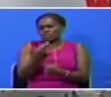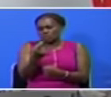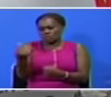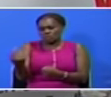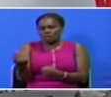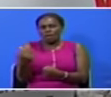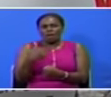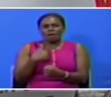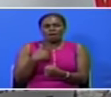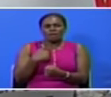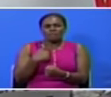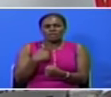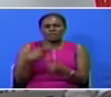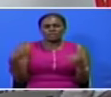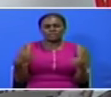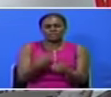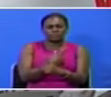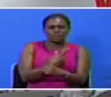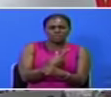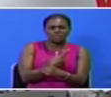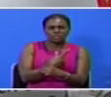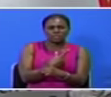is ranging from the different kind of